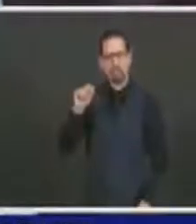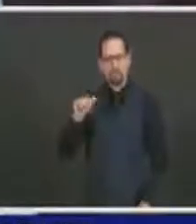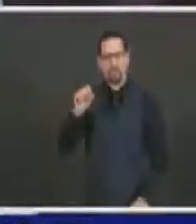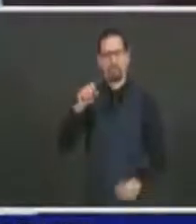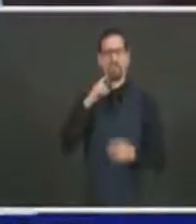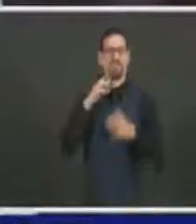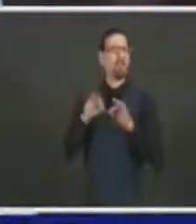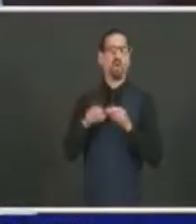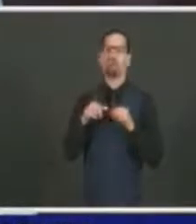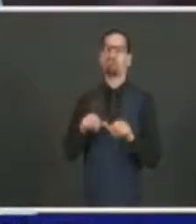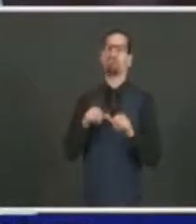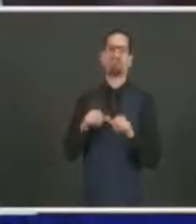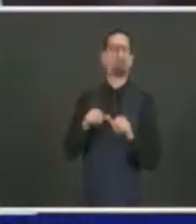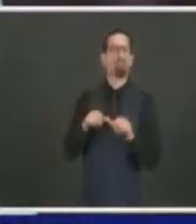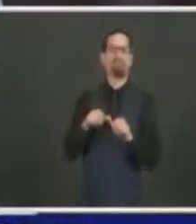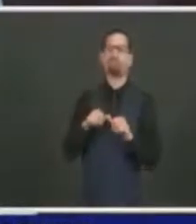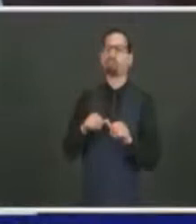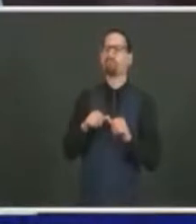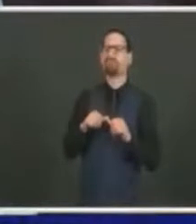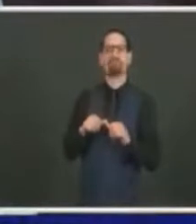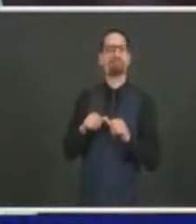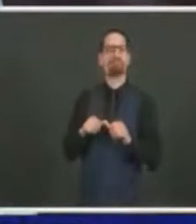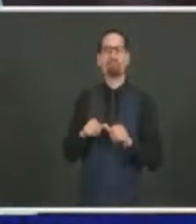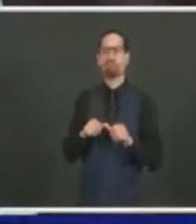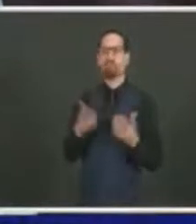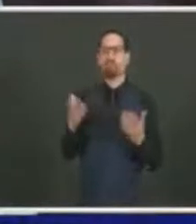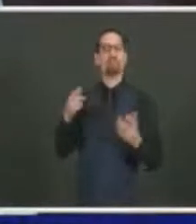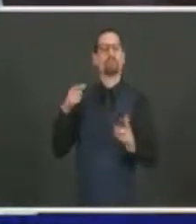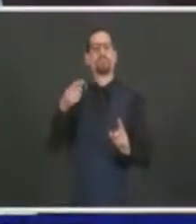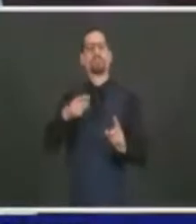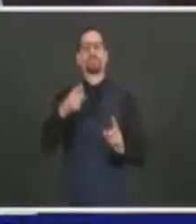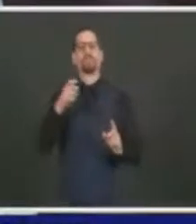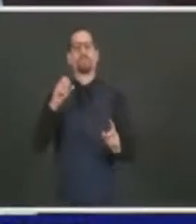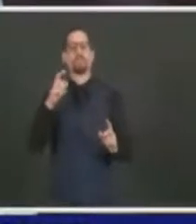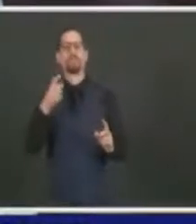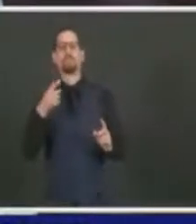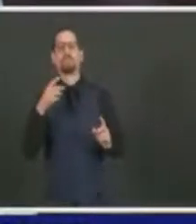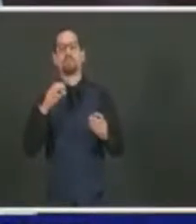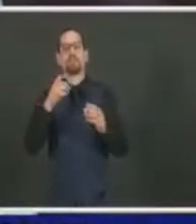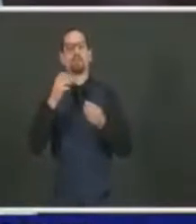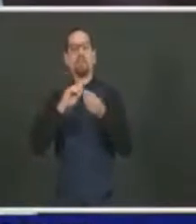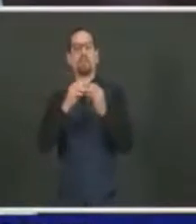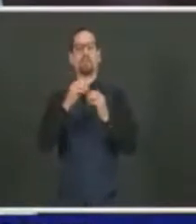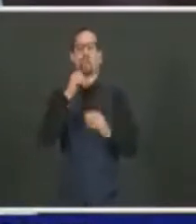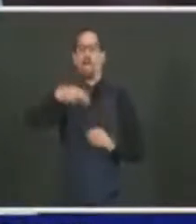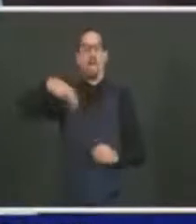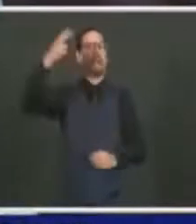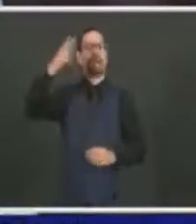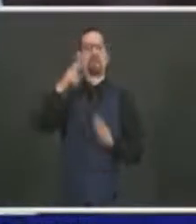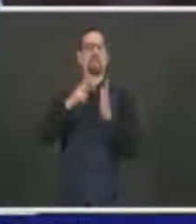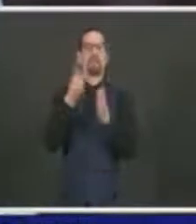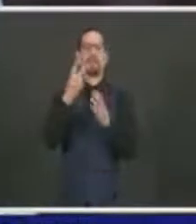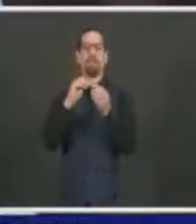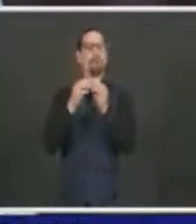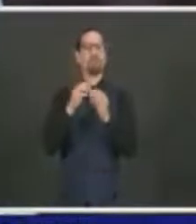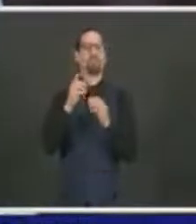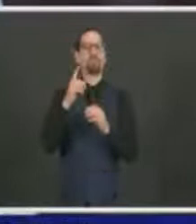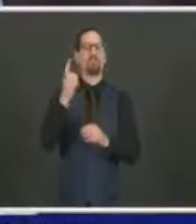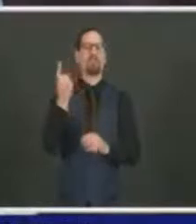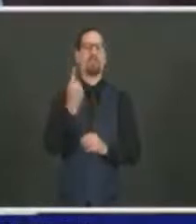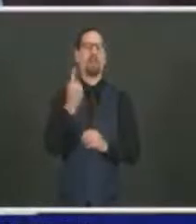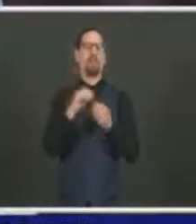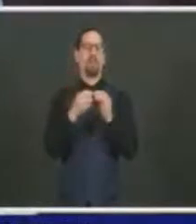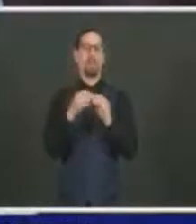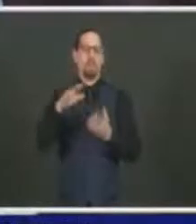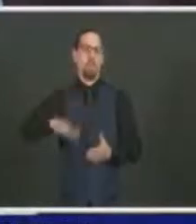single digit numbers. I can come back and provide more detail about the different job sectors